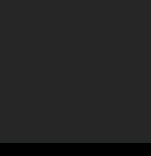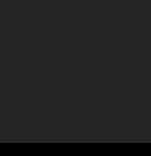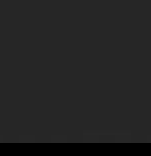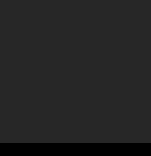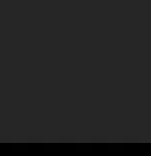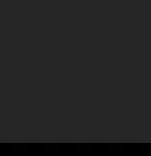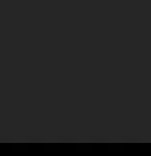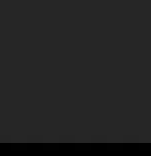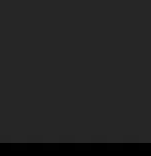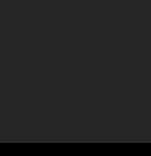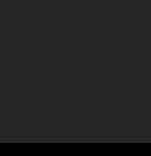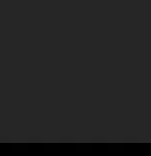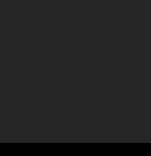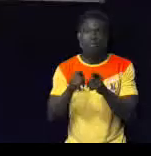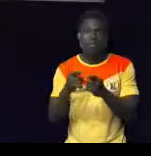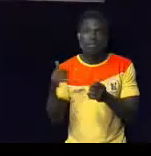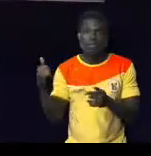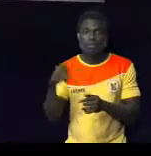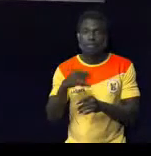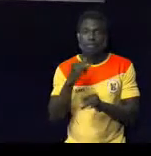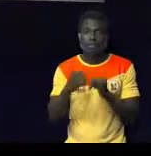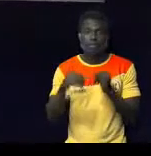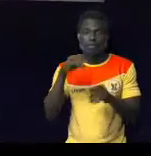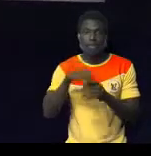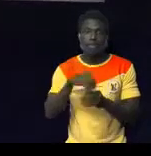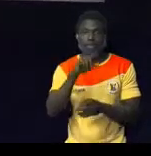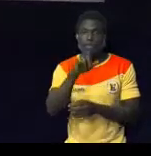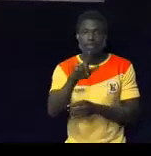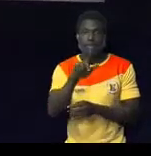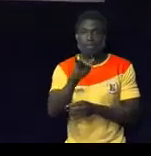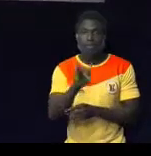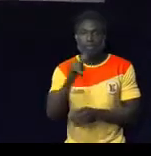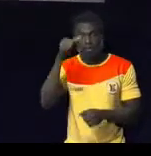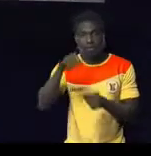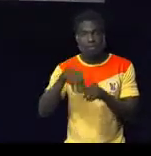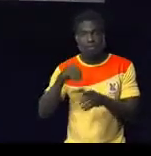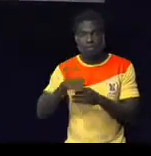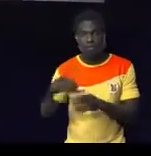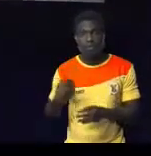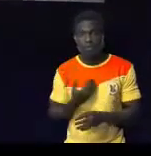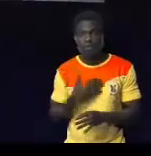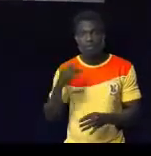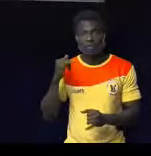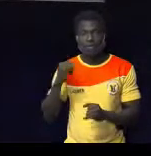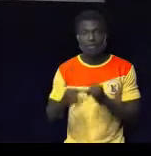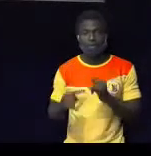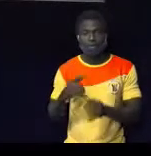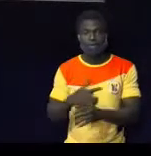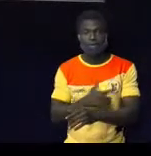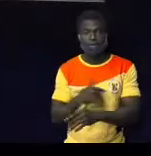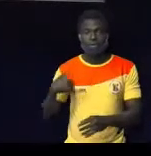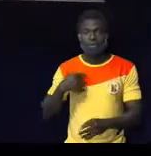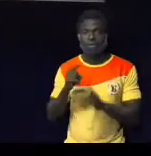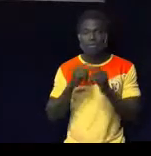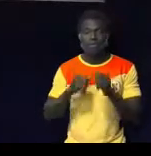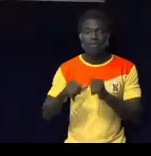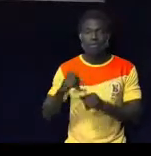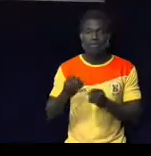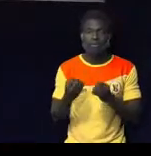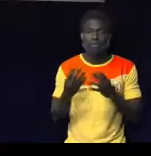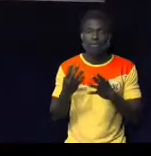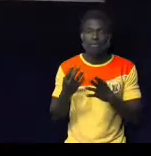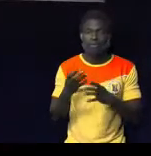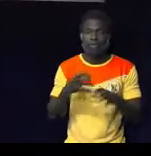They are adverbs which usually end in ly. Remember in our last lesson we talked about